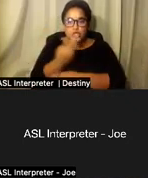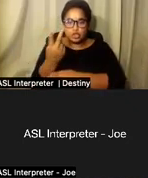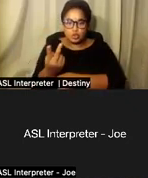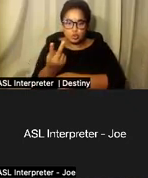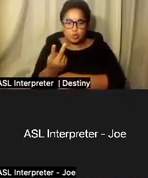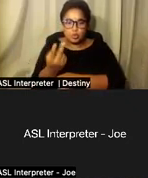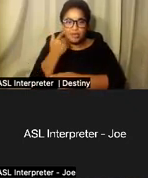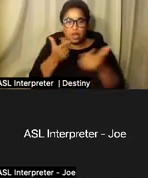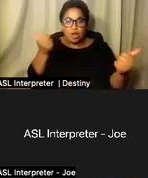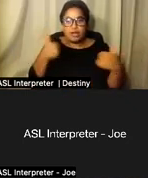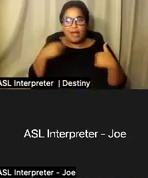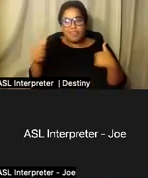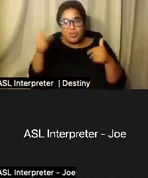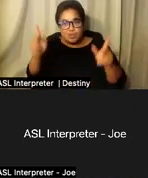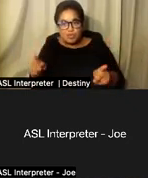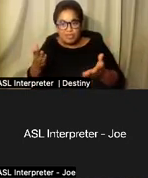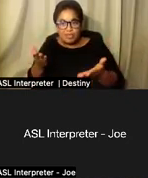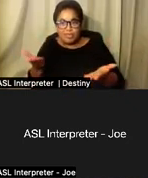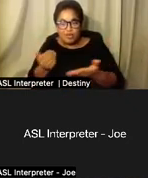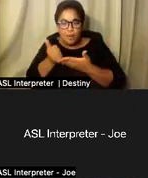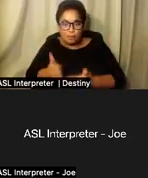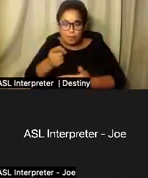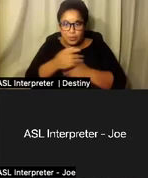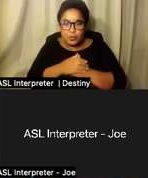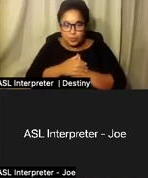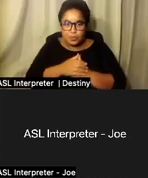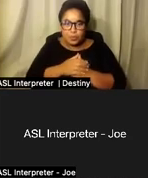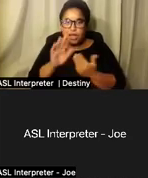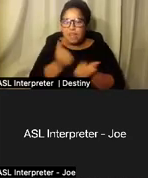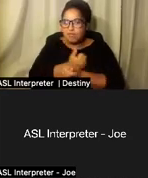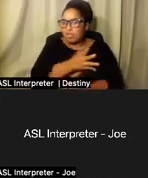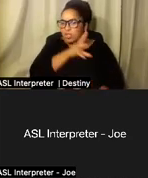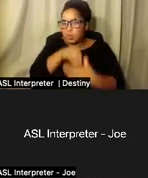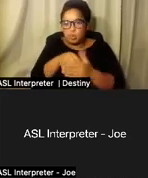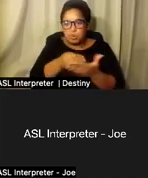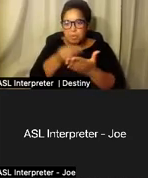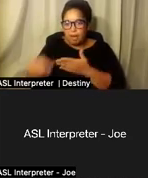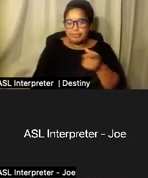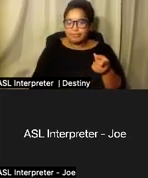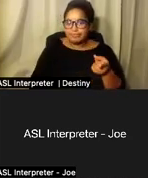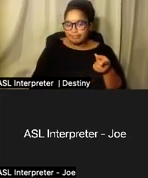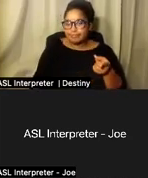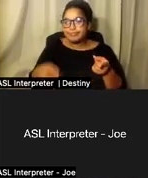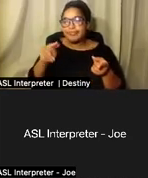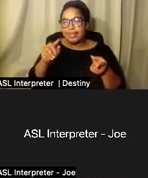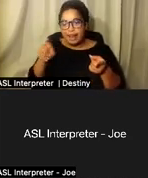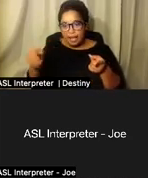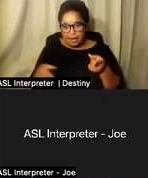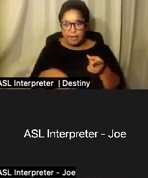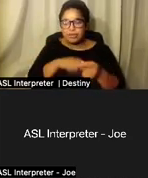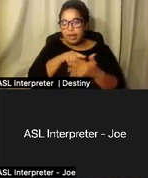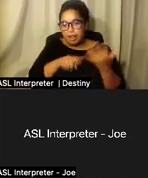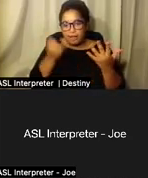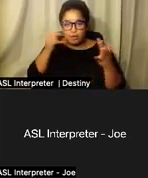have somebody else there to assist you with it. So all the hardware is included. You can see that right there, the smaller nails or the screws, if you choose to go